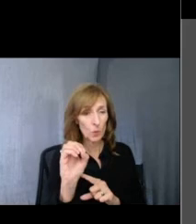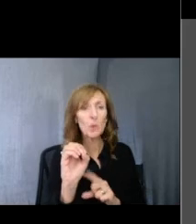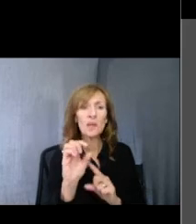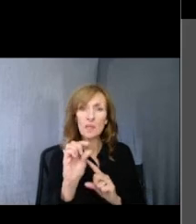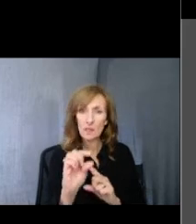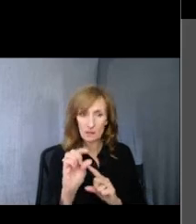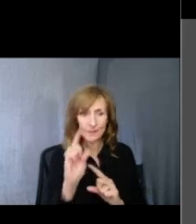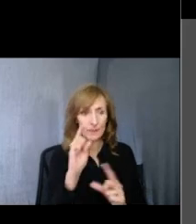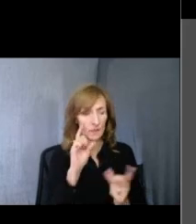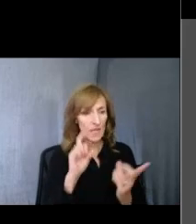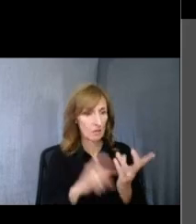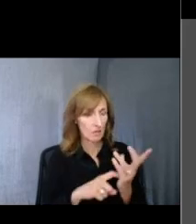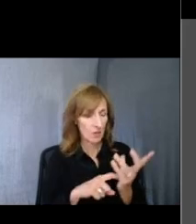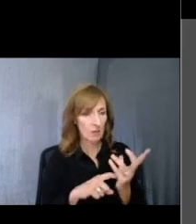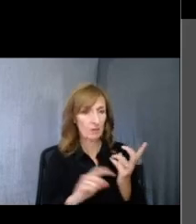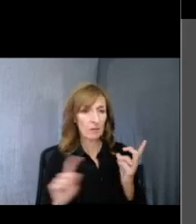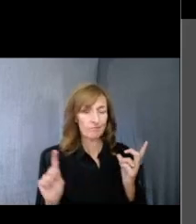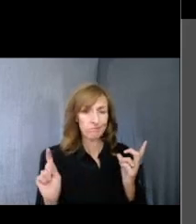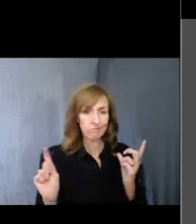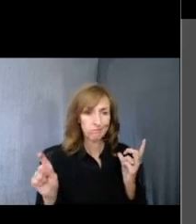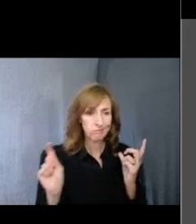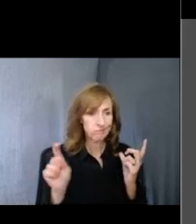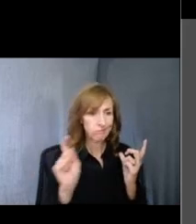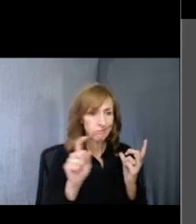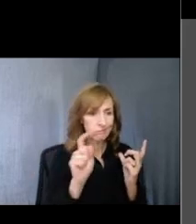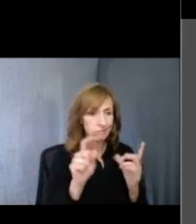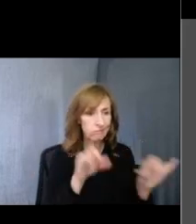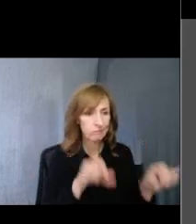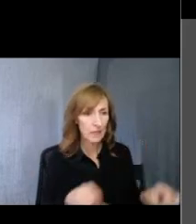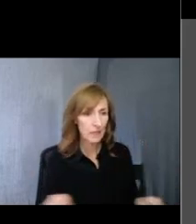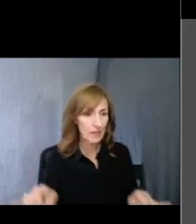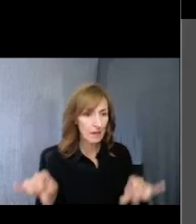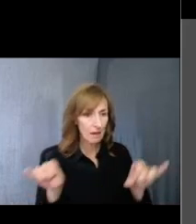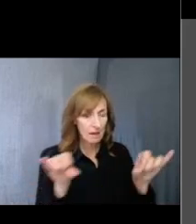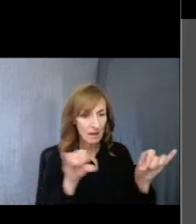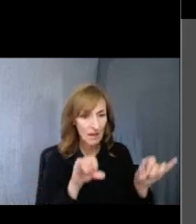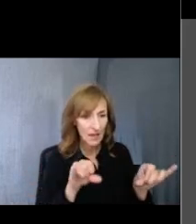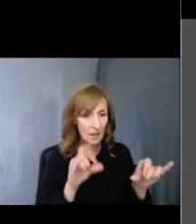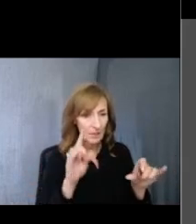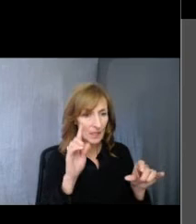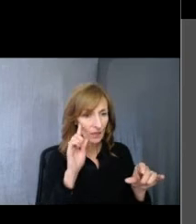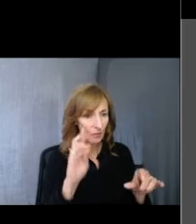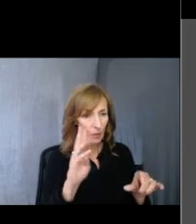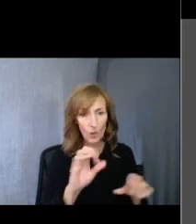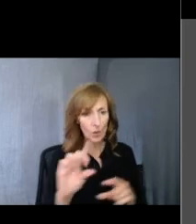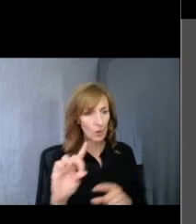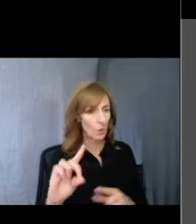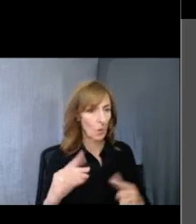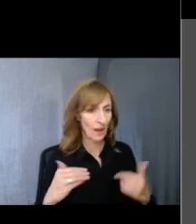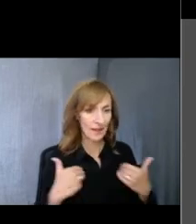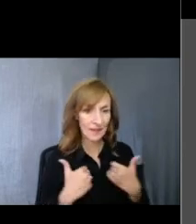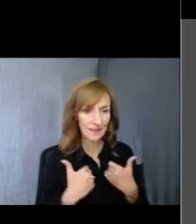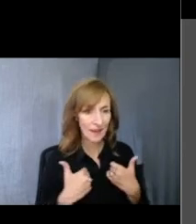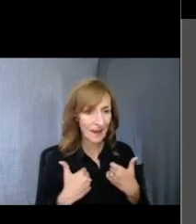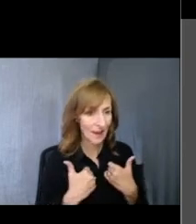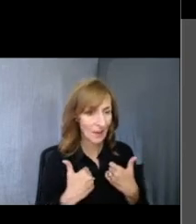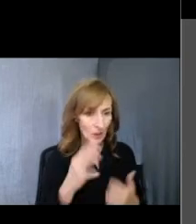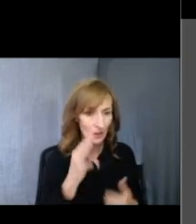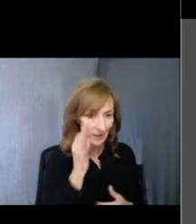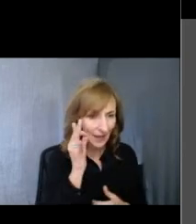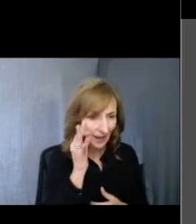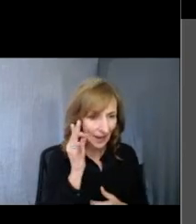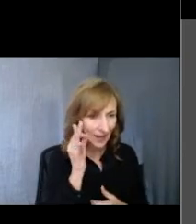live, big cats live longer many times than they do in the wild, but they also sometimes see it when they have wild animals that they may do